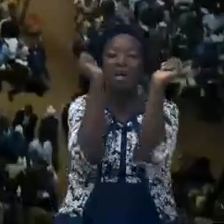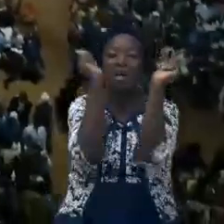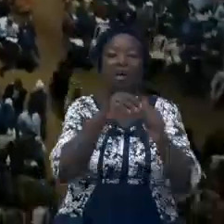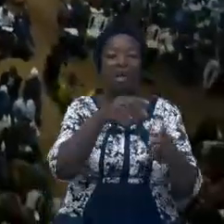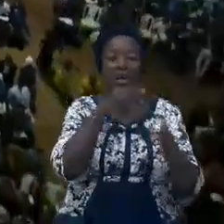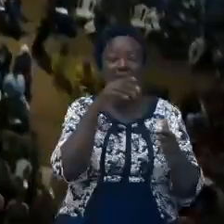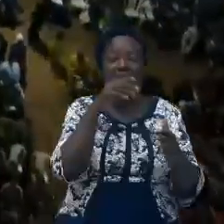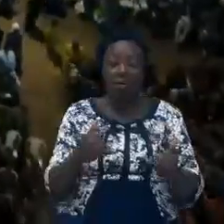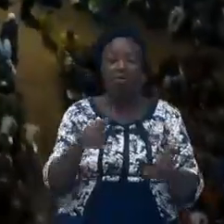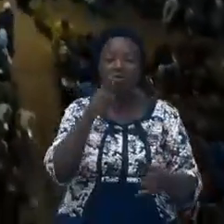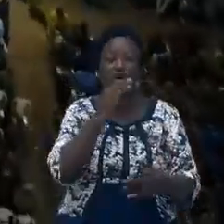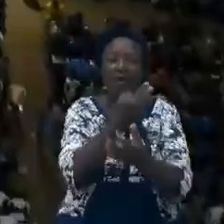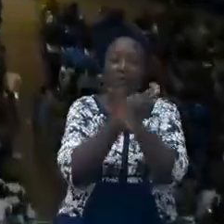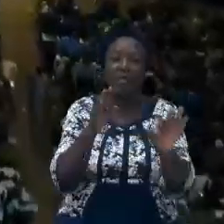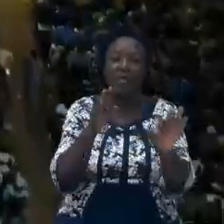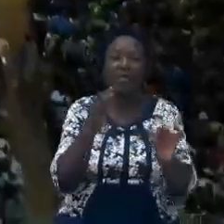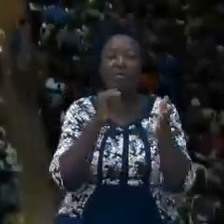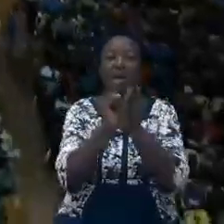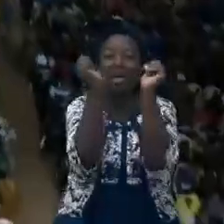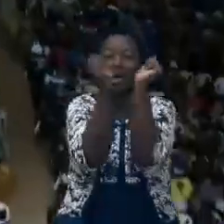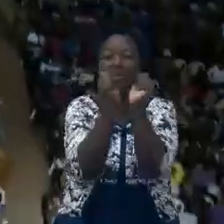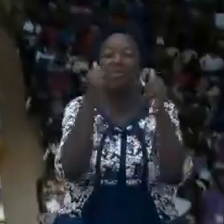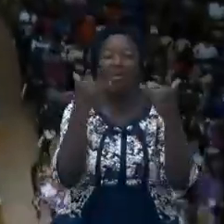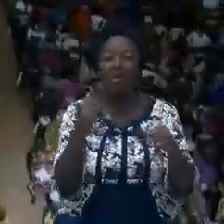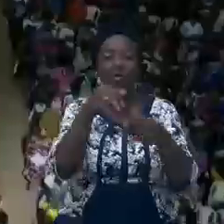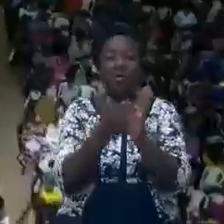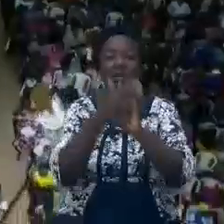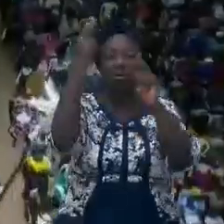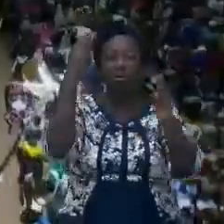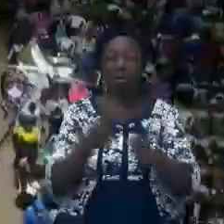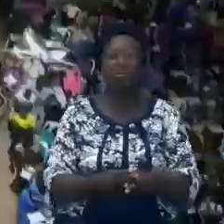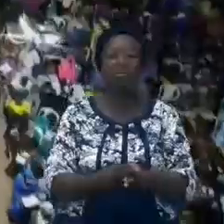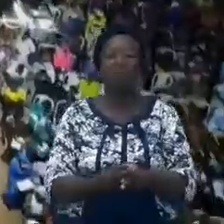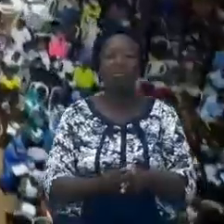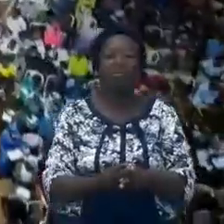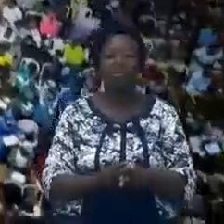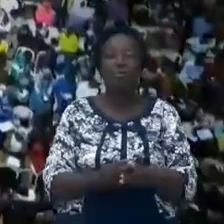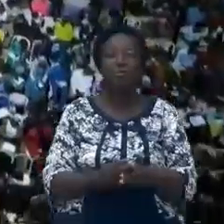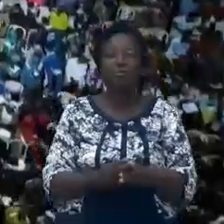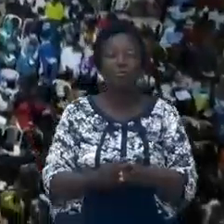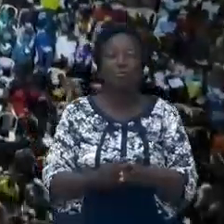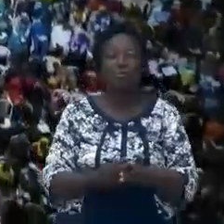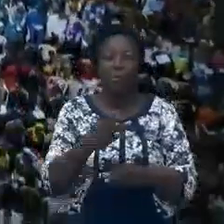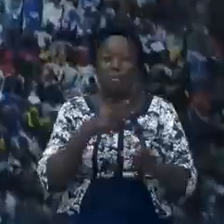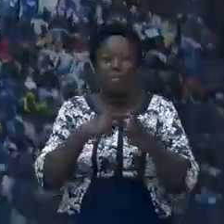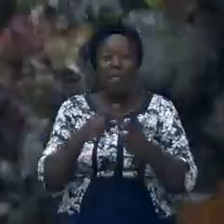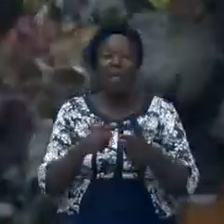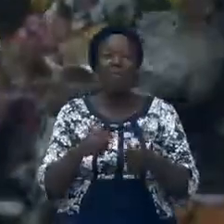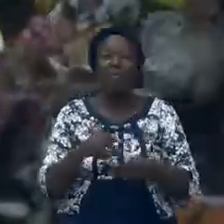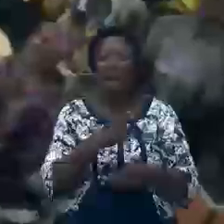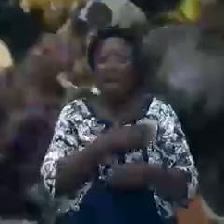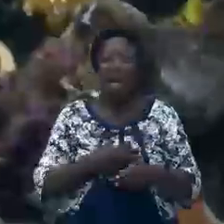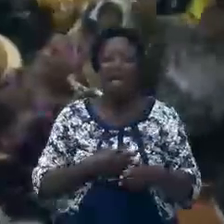Everything that has held you in captivity, now you're free from that captivity in